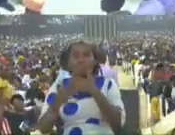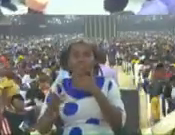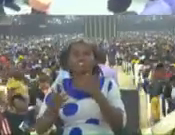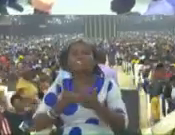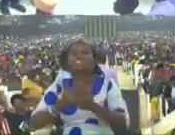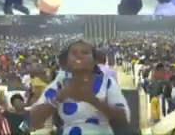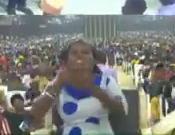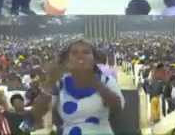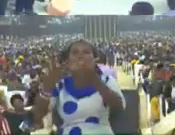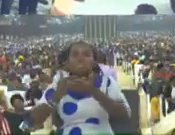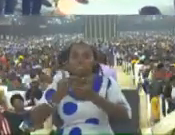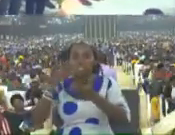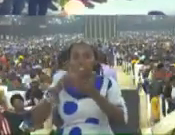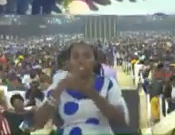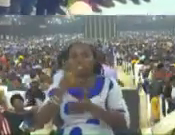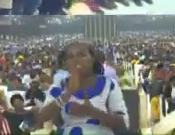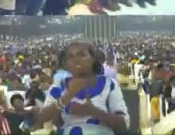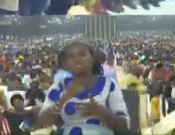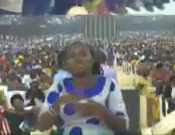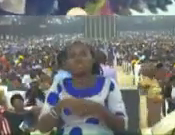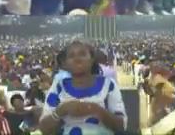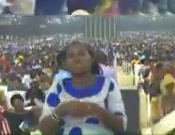always cries out.